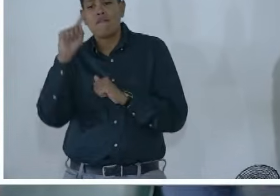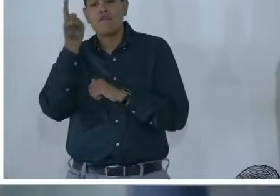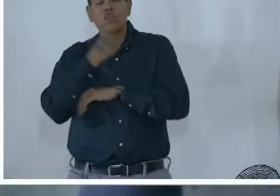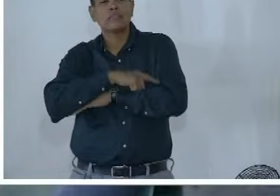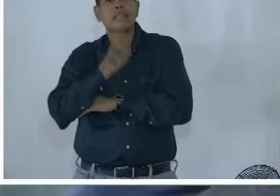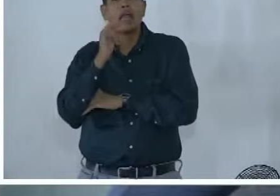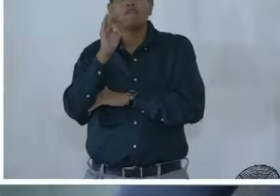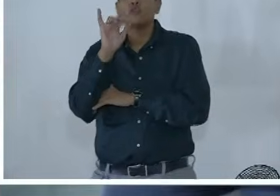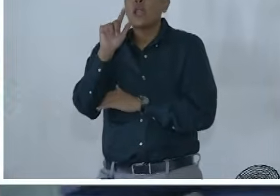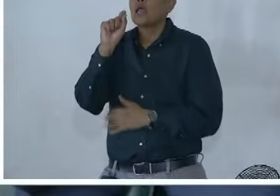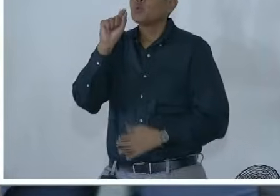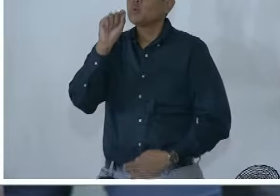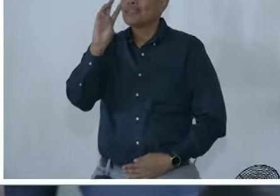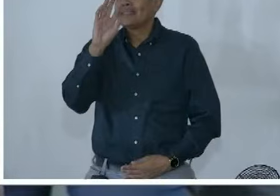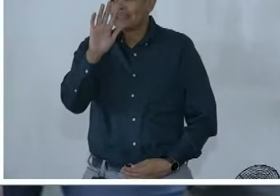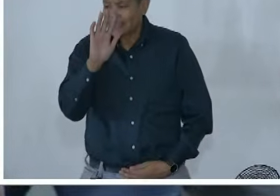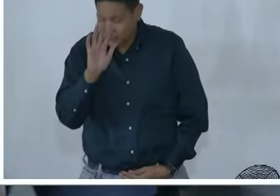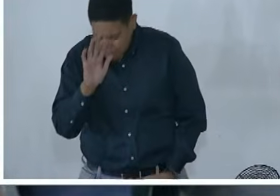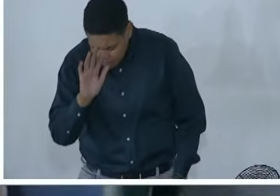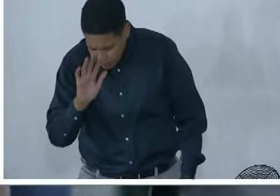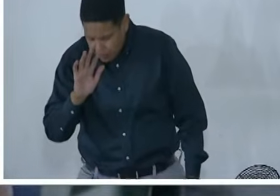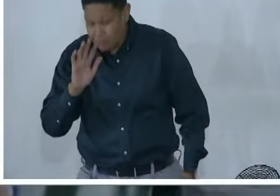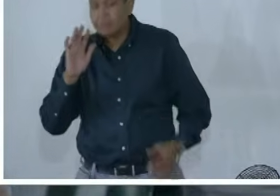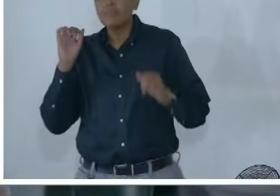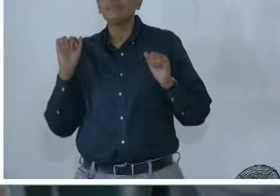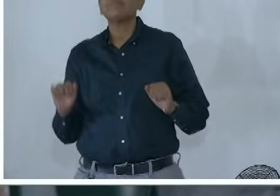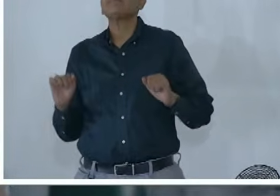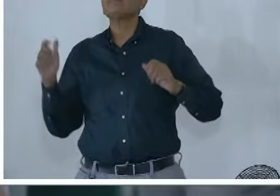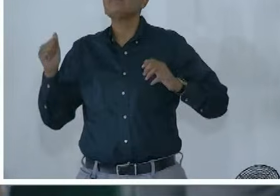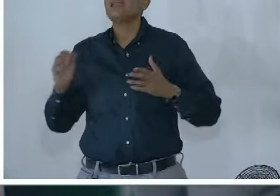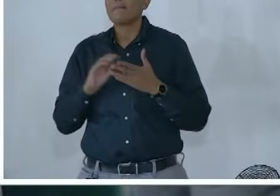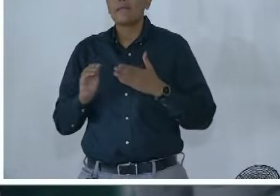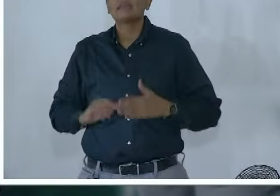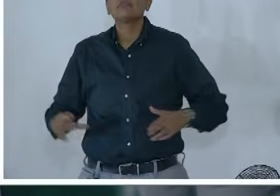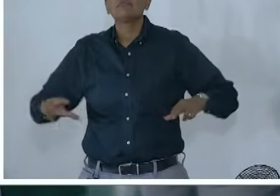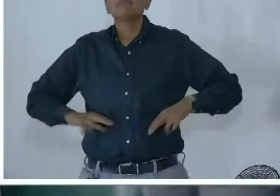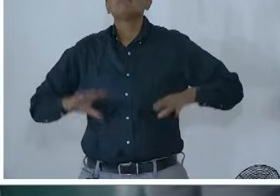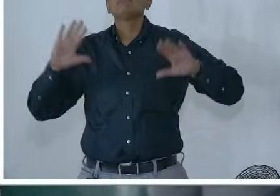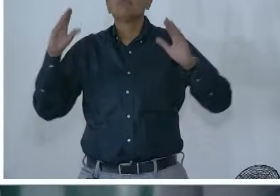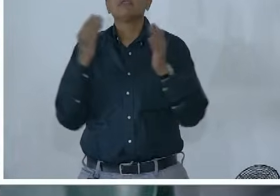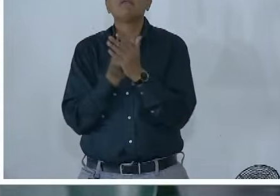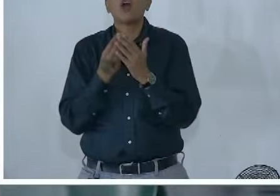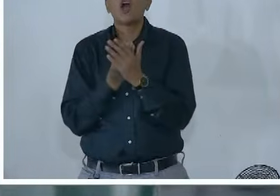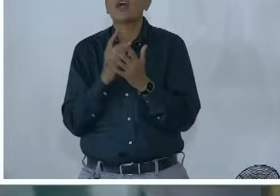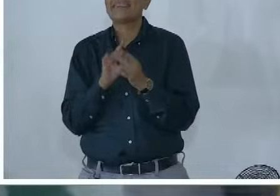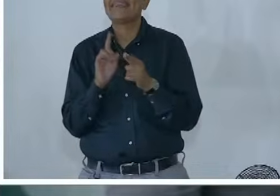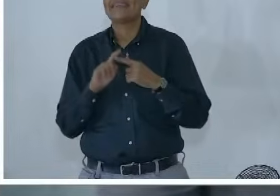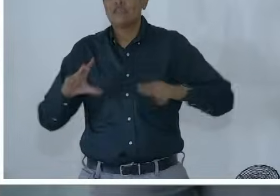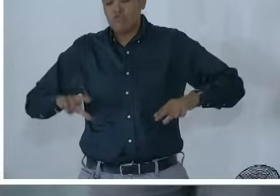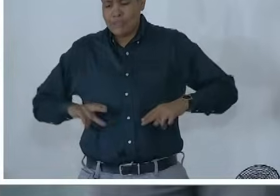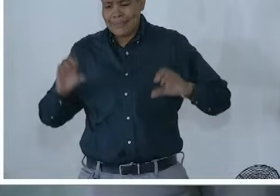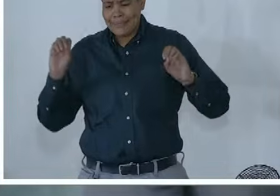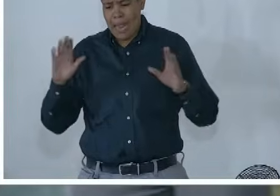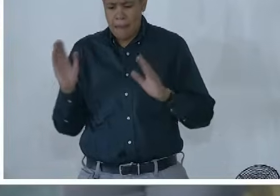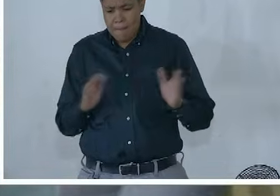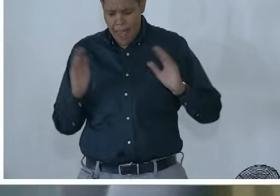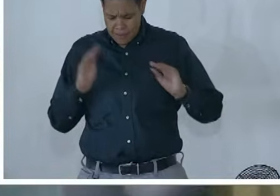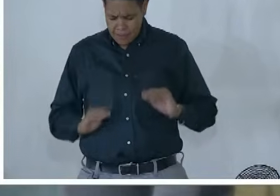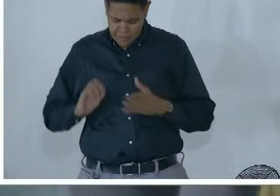of July 2026, made the Pensions, Superannuation Funds and Retirement